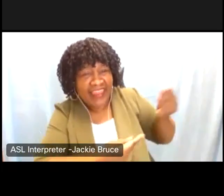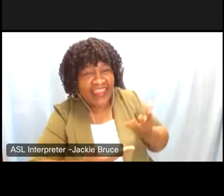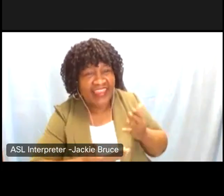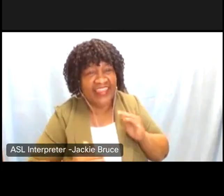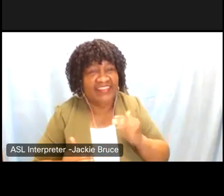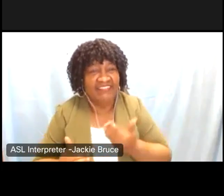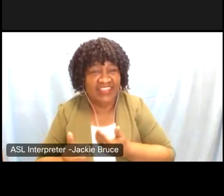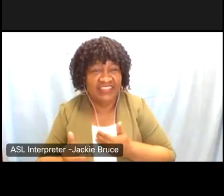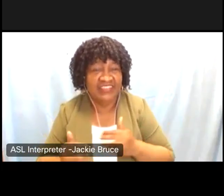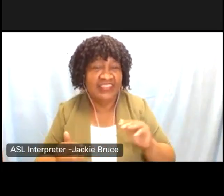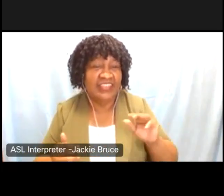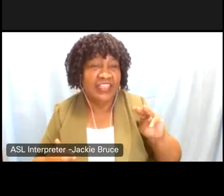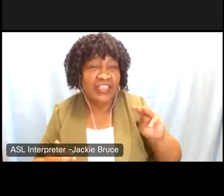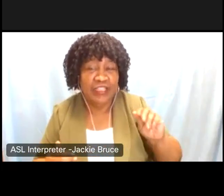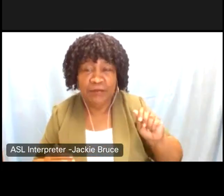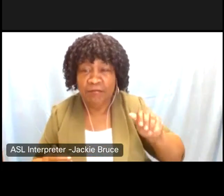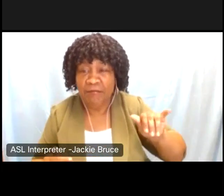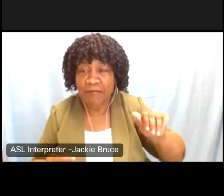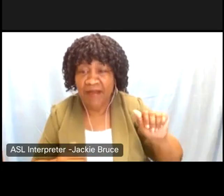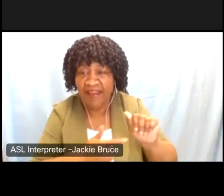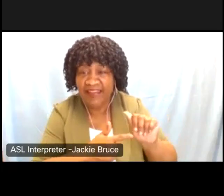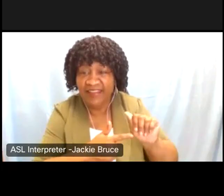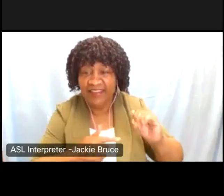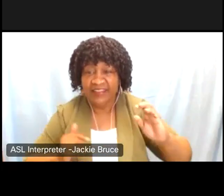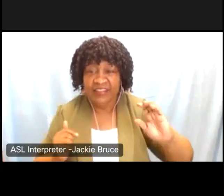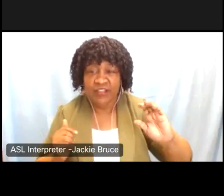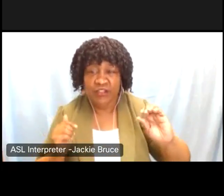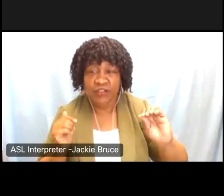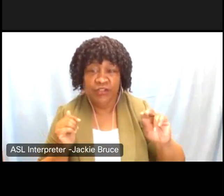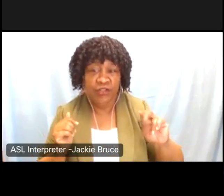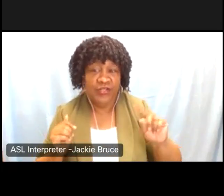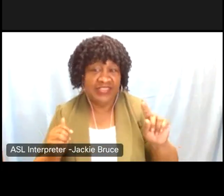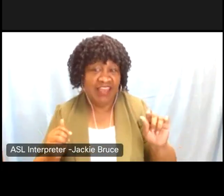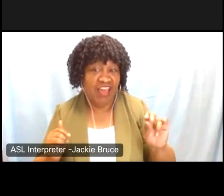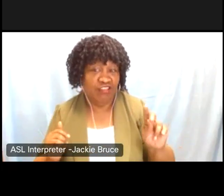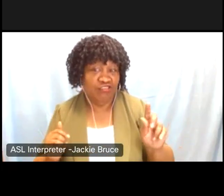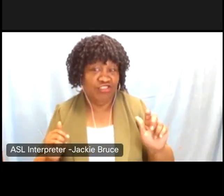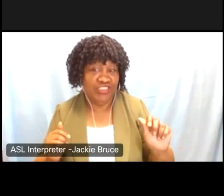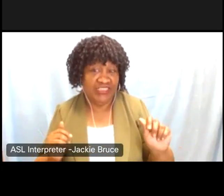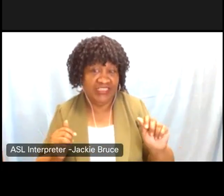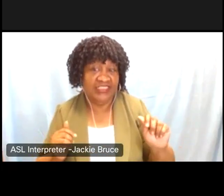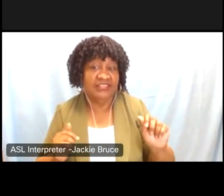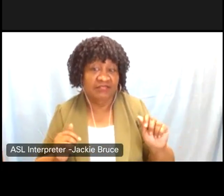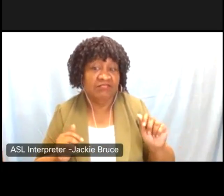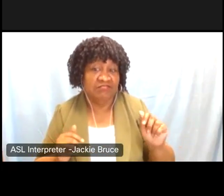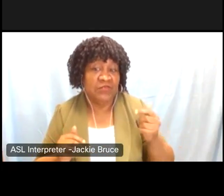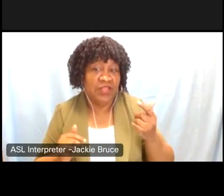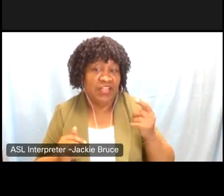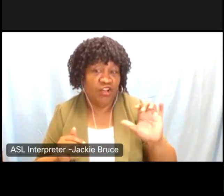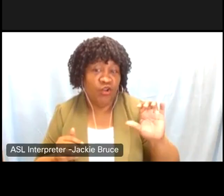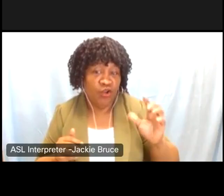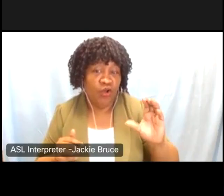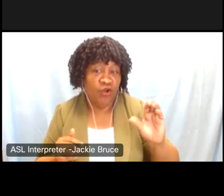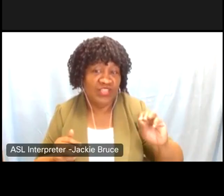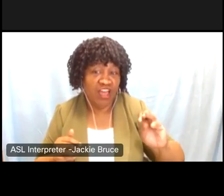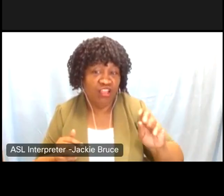In the Mayan cosmology, we look 7 generations behind and 7 generations forward. It is up to us now to